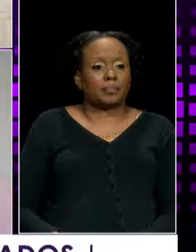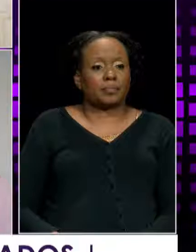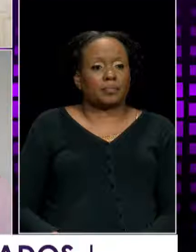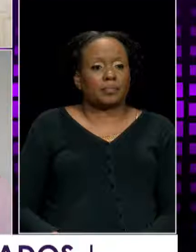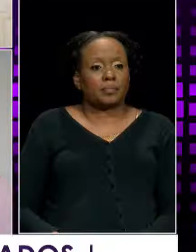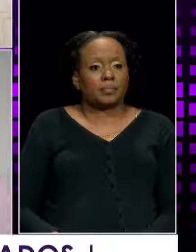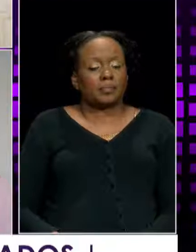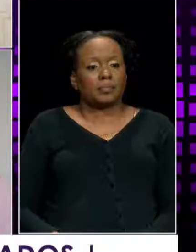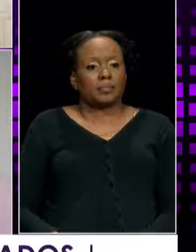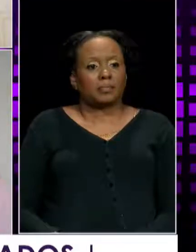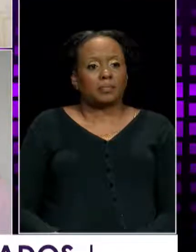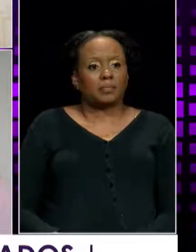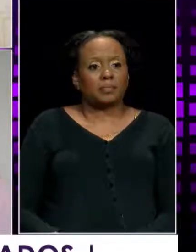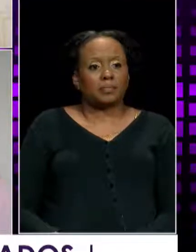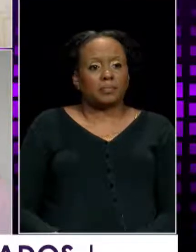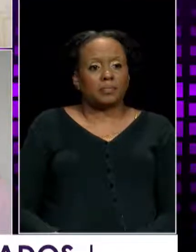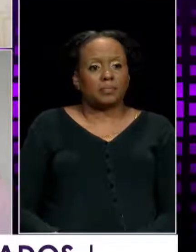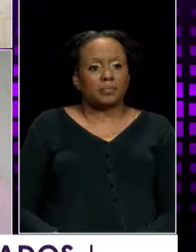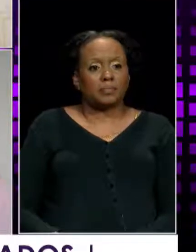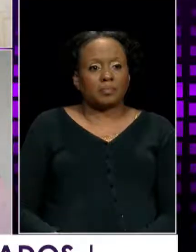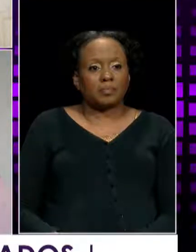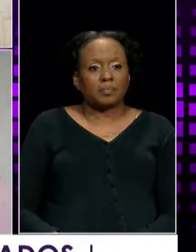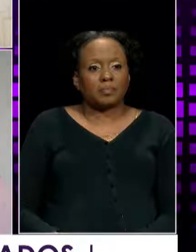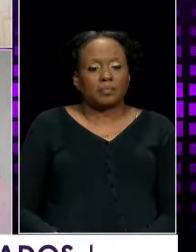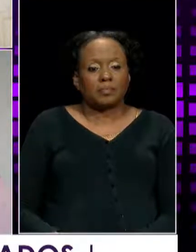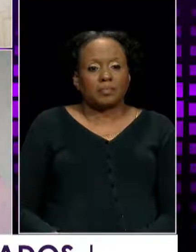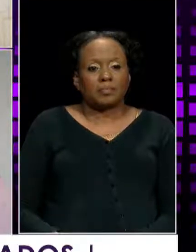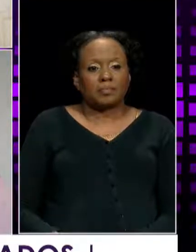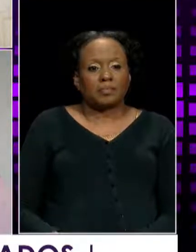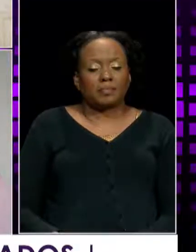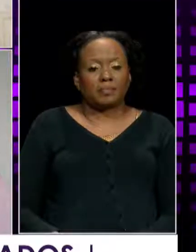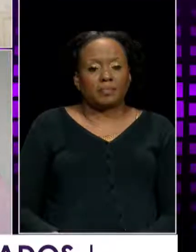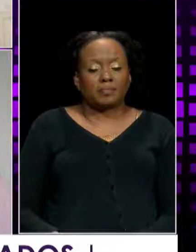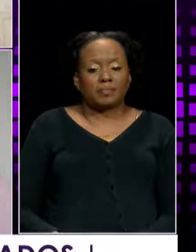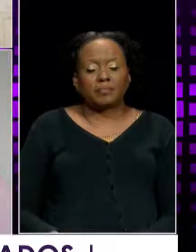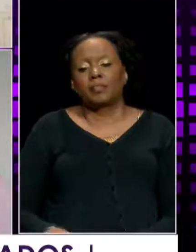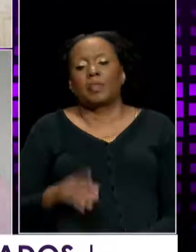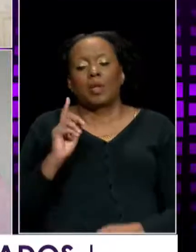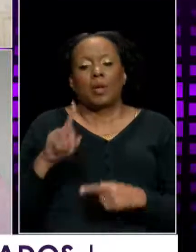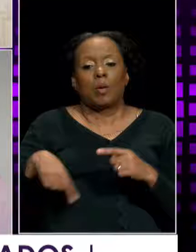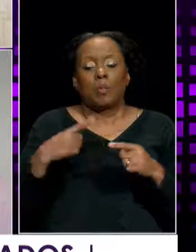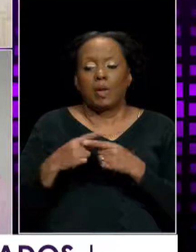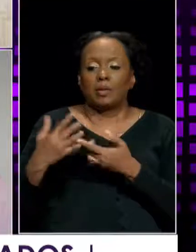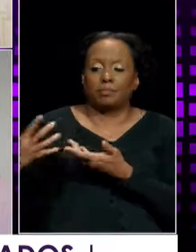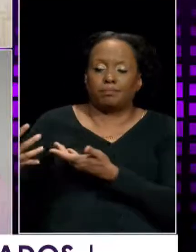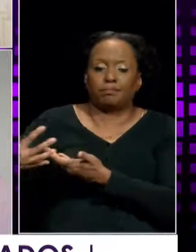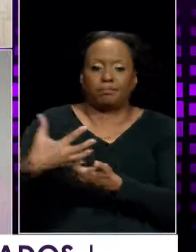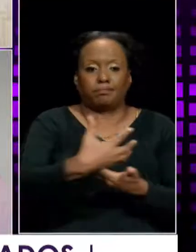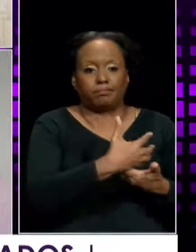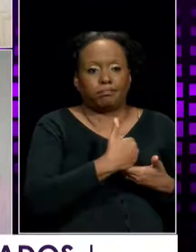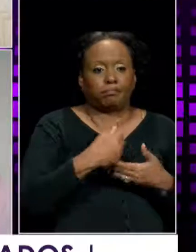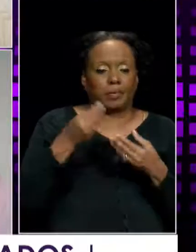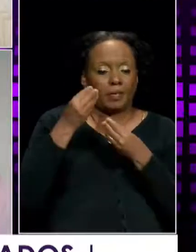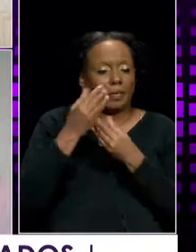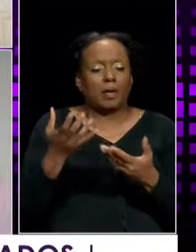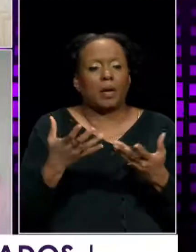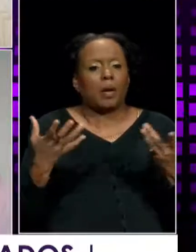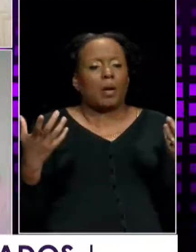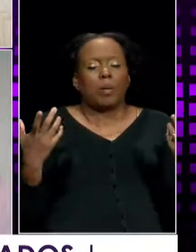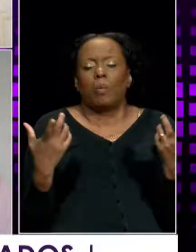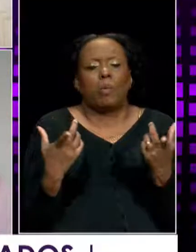the information that you receive into the dissemination of it, how does that work as a report system?